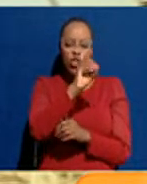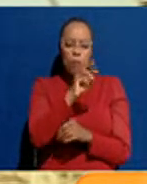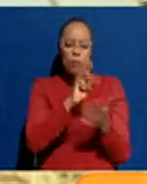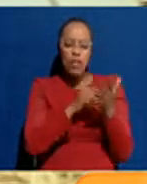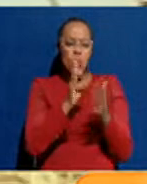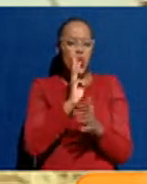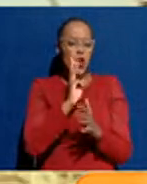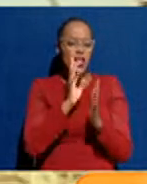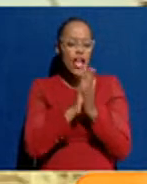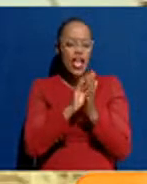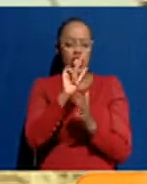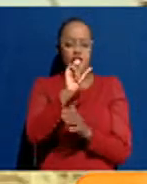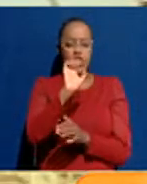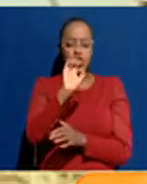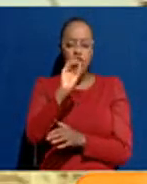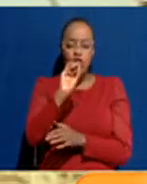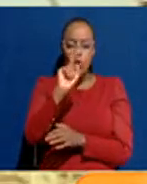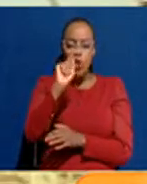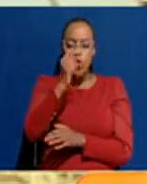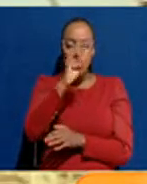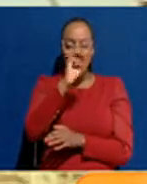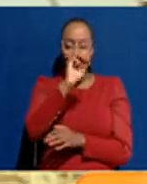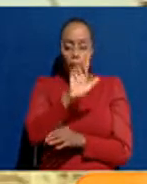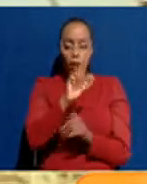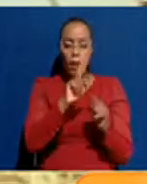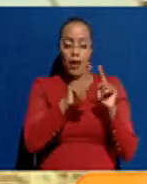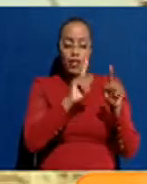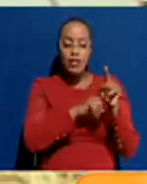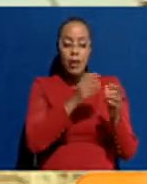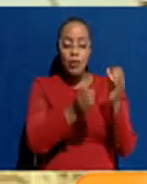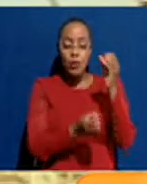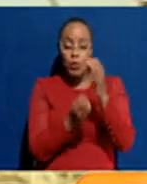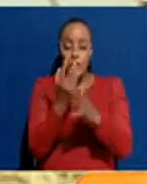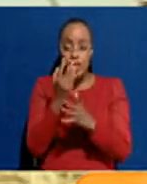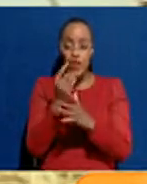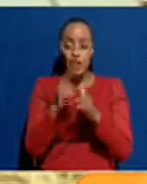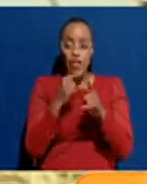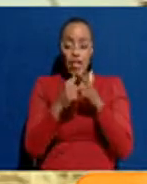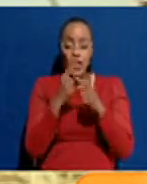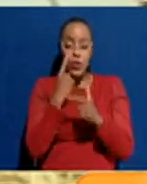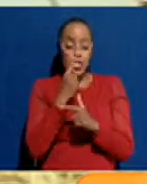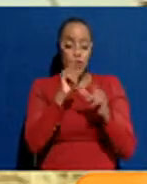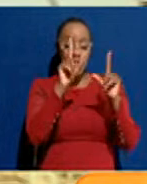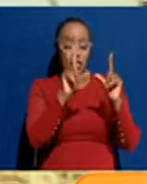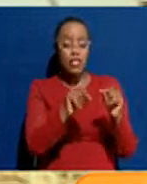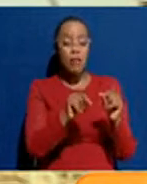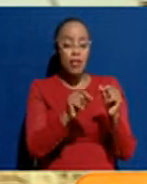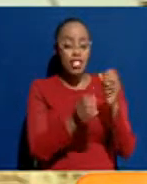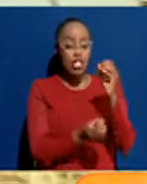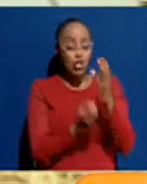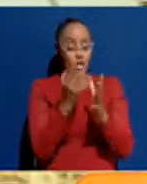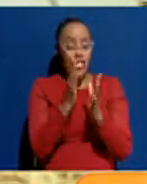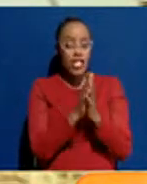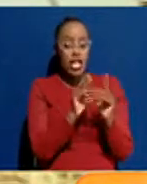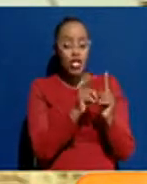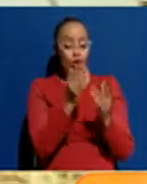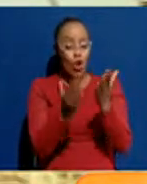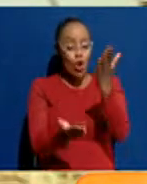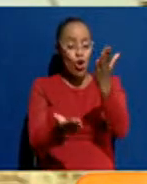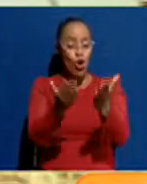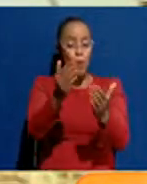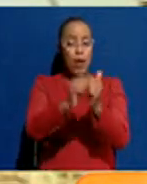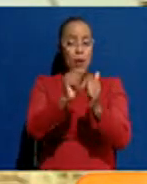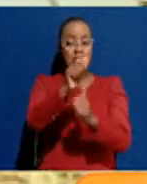and geothermal, right. Then, of course, if you compare the units vis-a-vis what they are being paid, you are really looking at the cheapest sources, and you will not be comparing with the